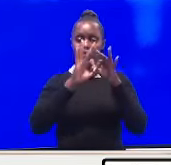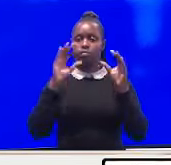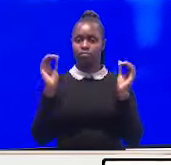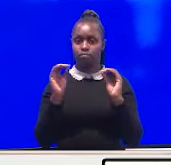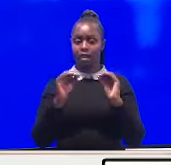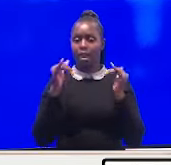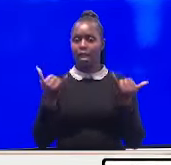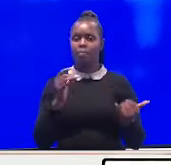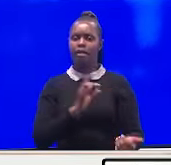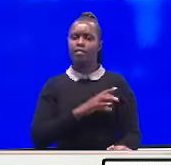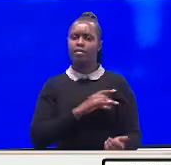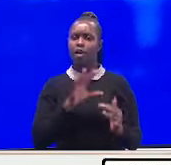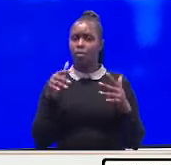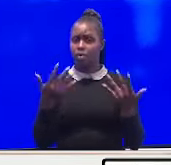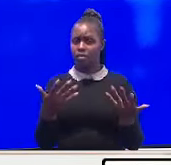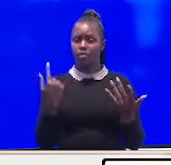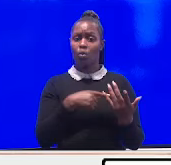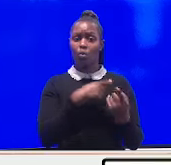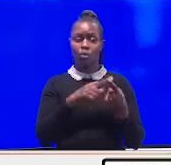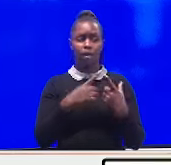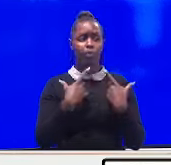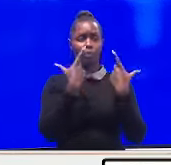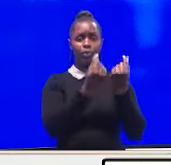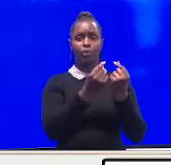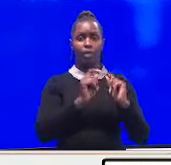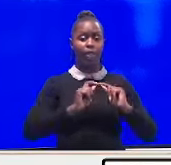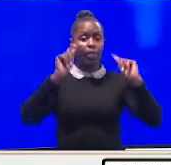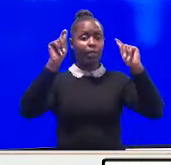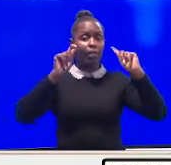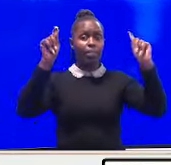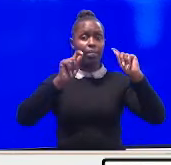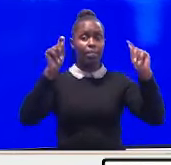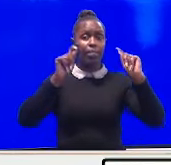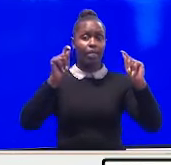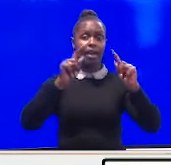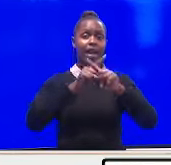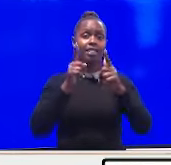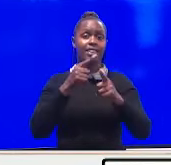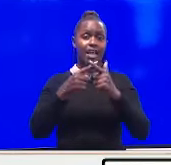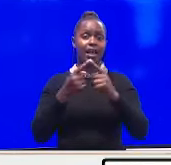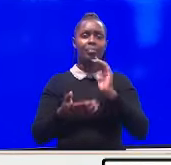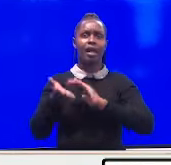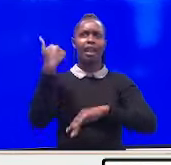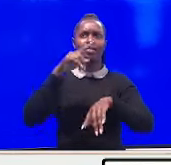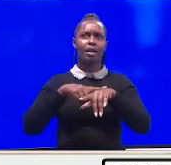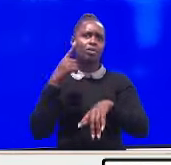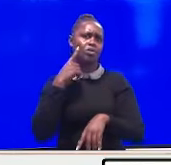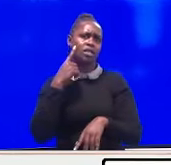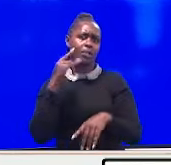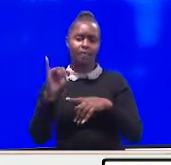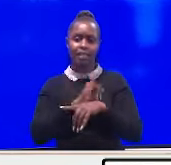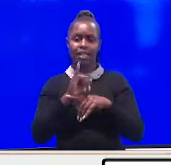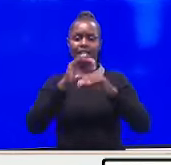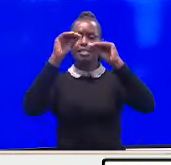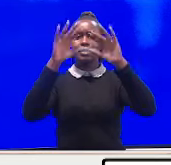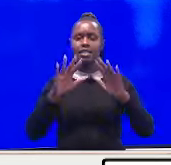are fearing to go out there to jiunge na KUPPET. Last time you saw that intern teachers,